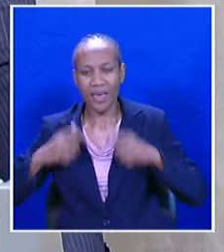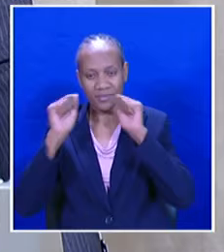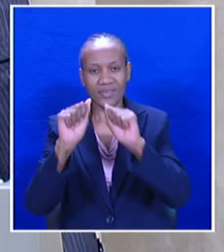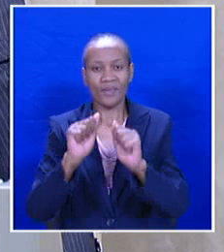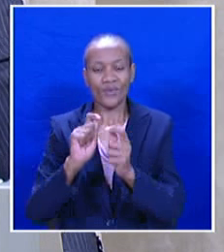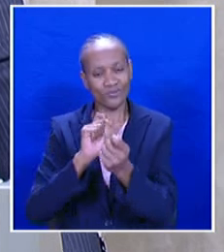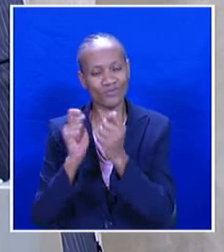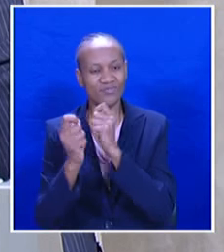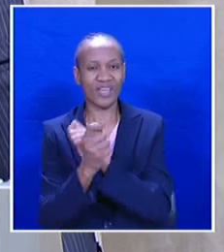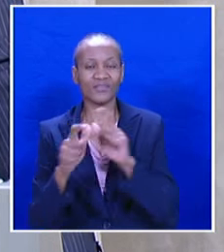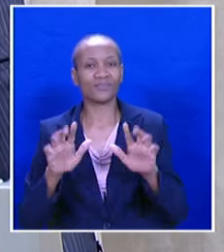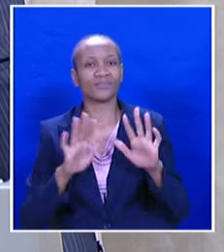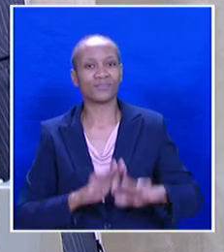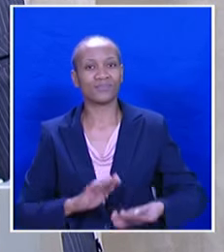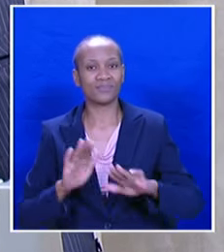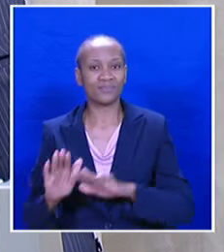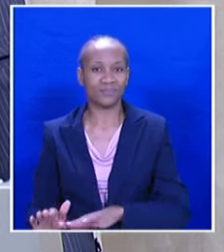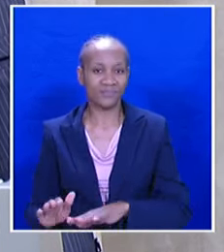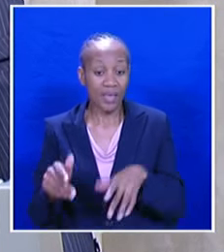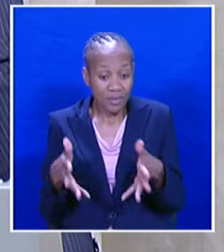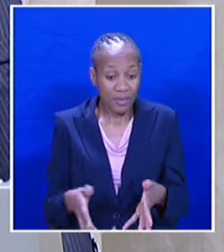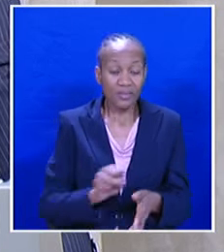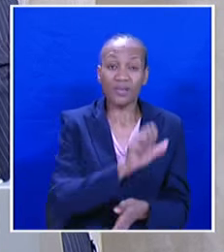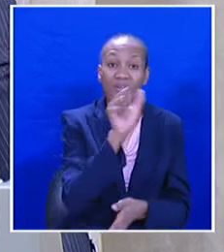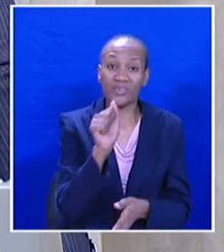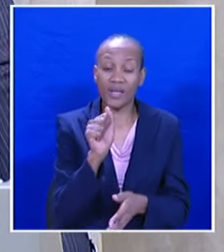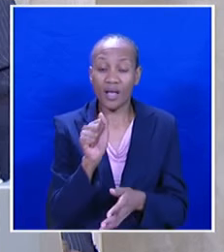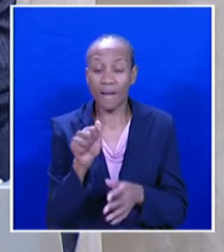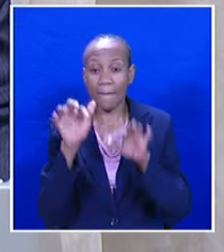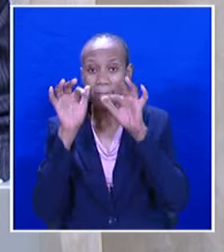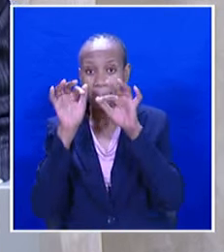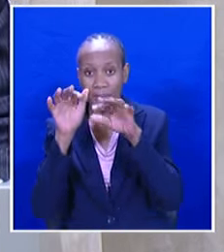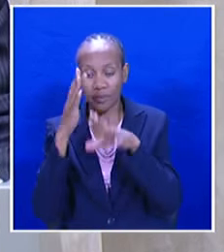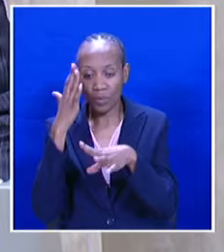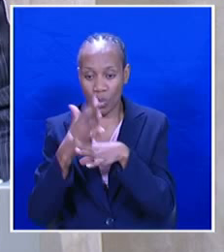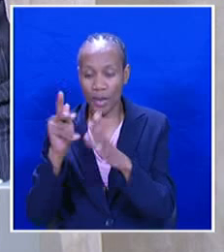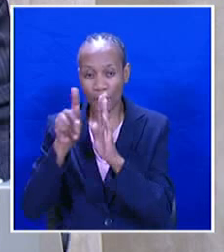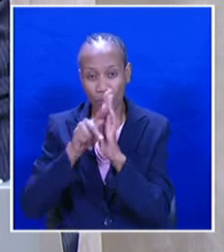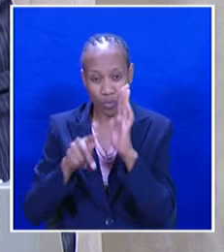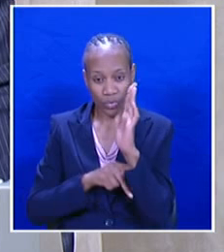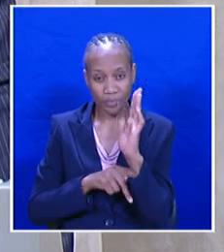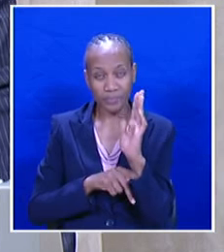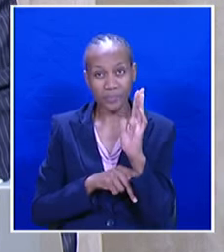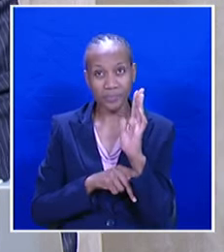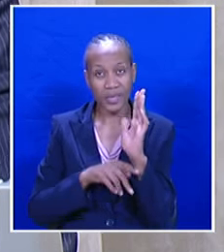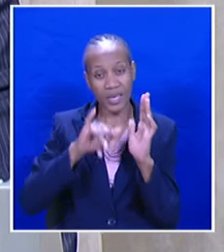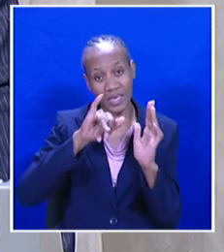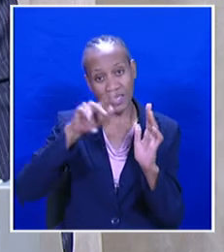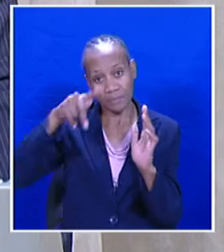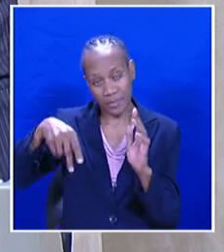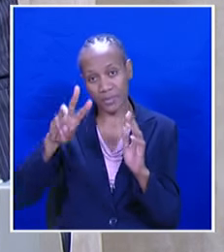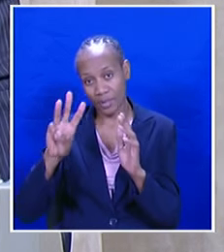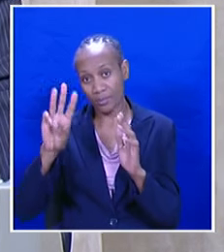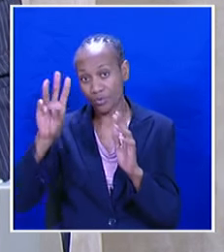South Africa, the expanded public works program, what we call, as we all know, EPWP, is a